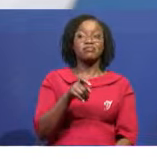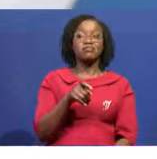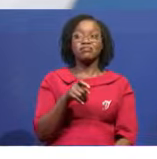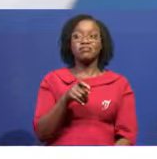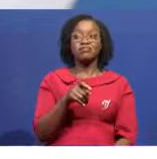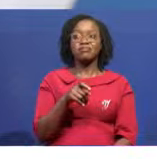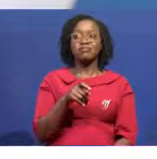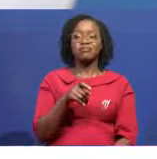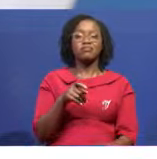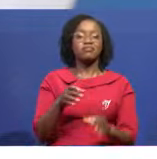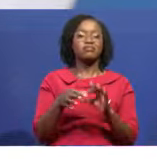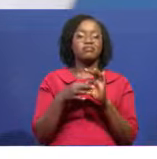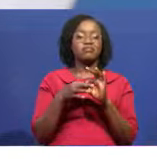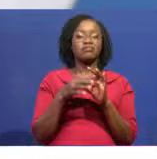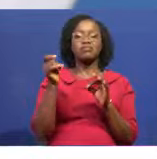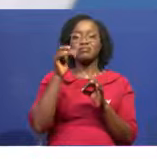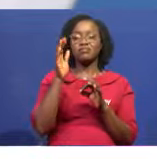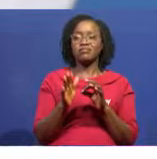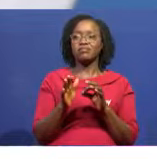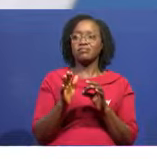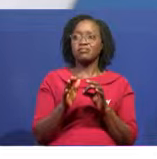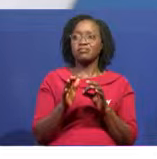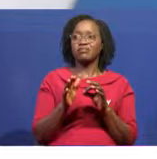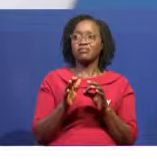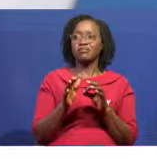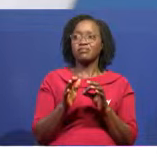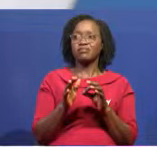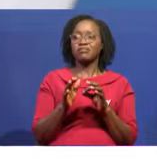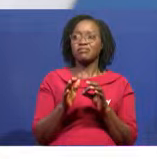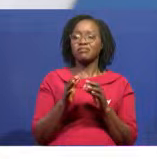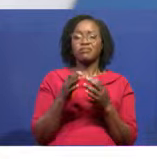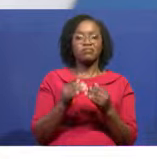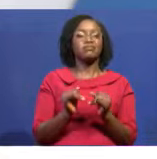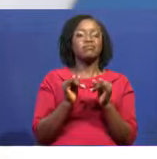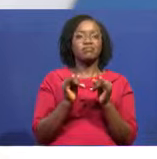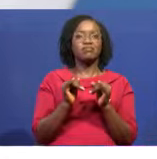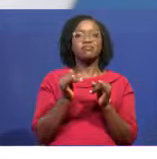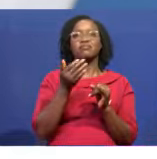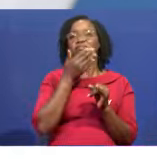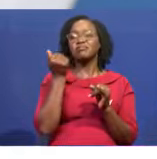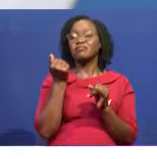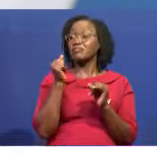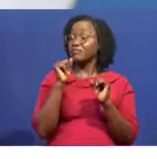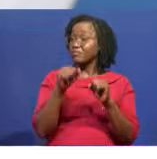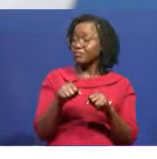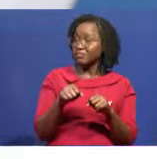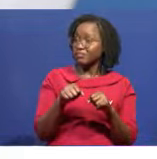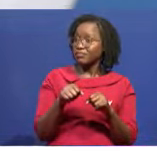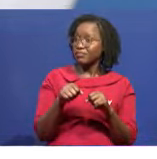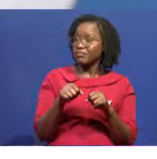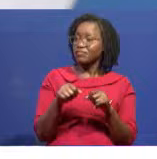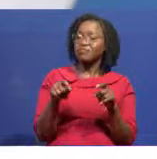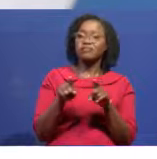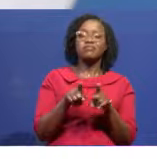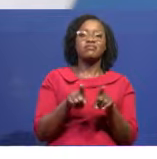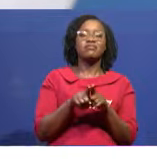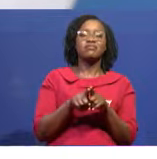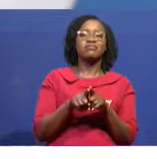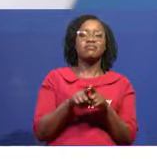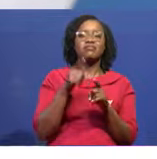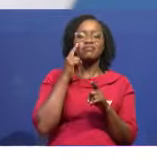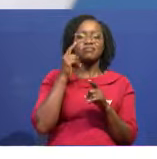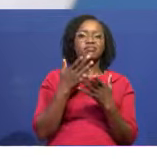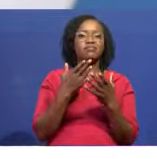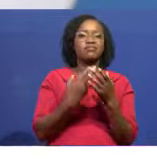get in touch with the Kenyan people. But essentially, we are trying the best that we can, and we are also trying to see how we